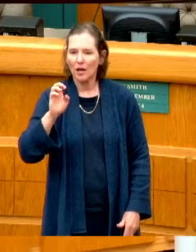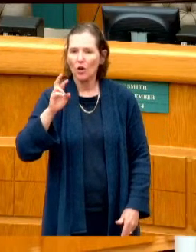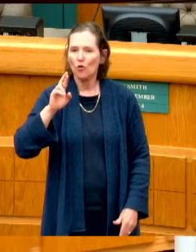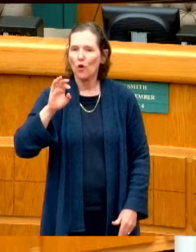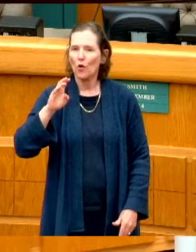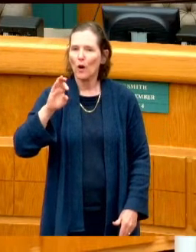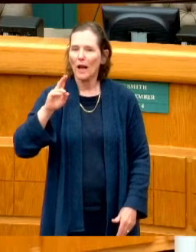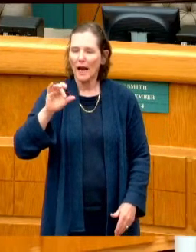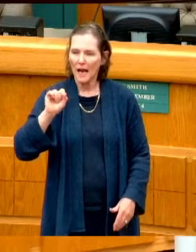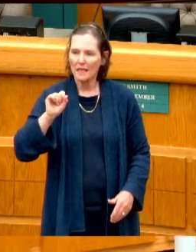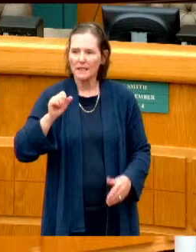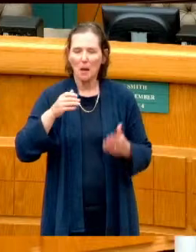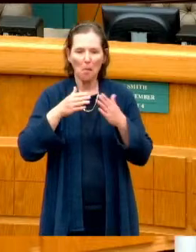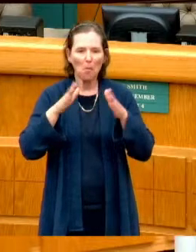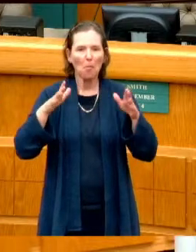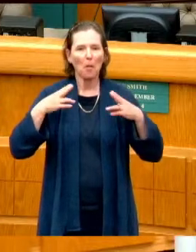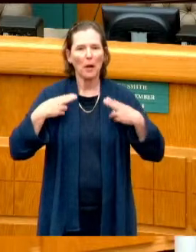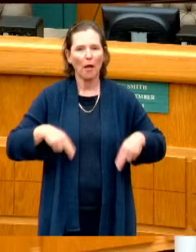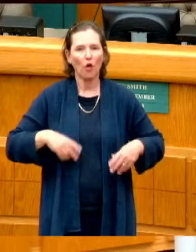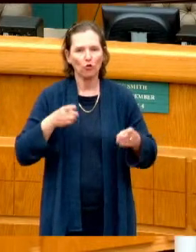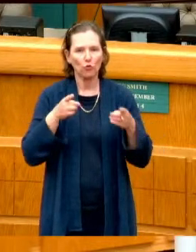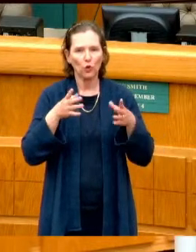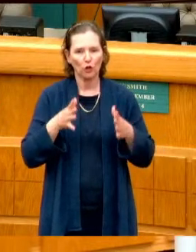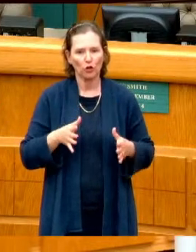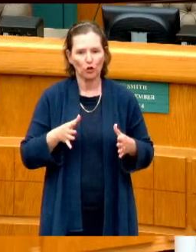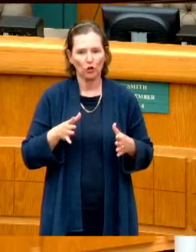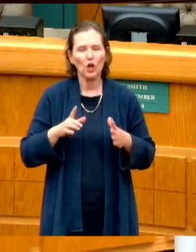statistics. So